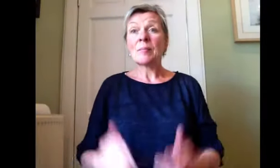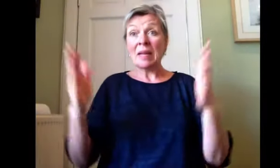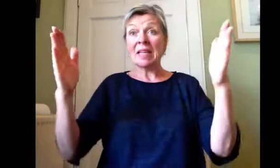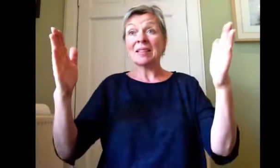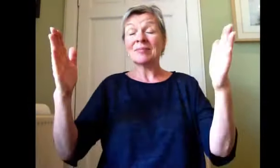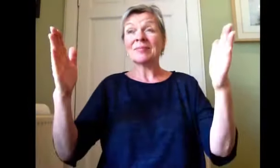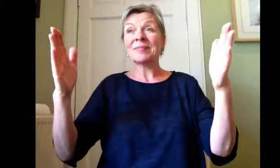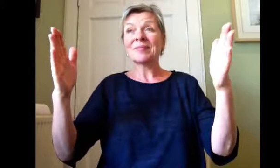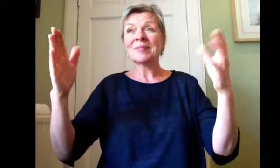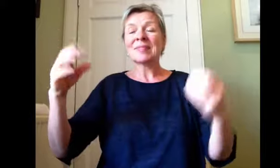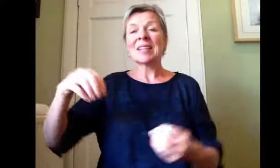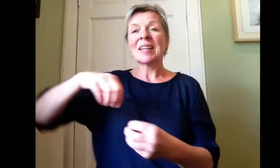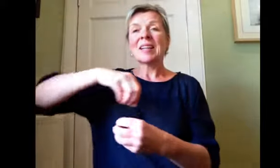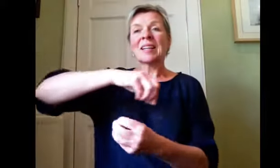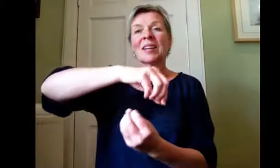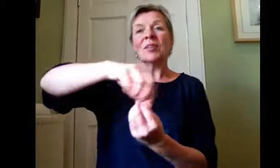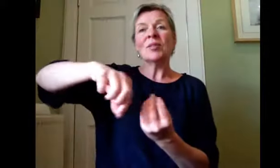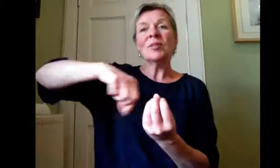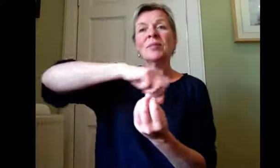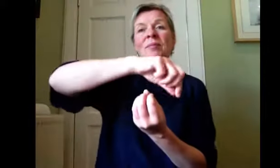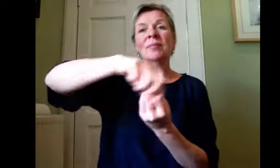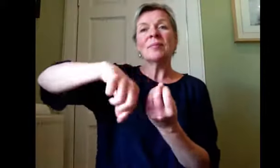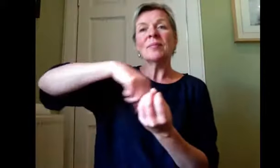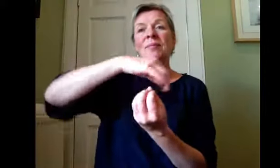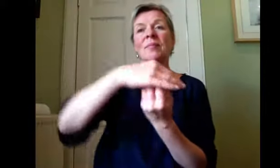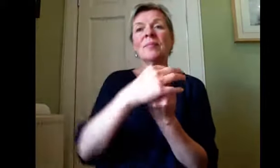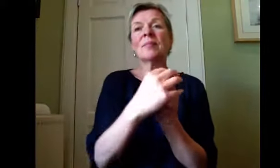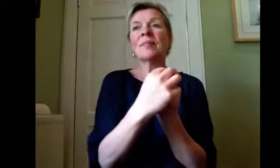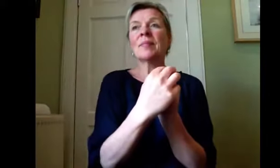Big, cocoon,